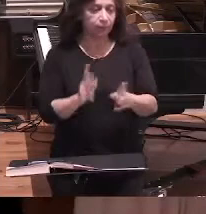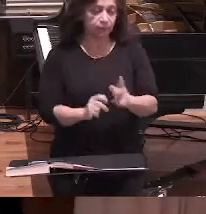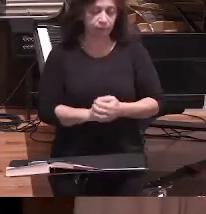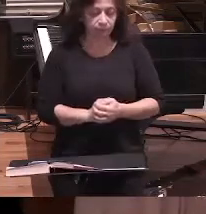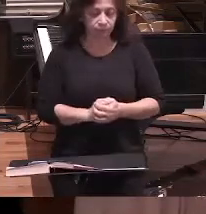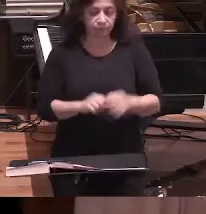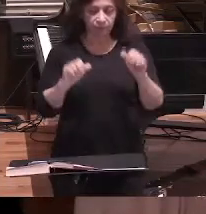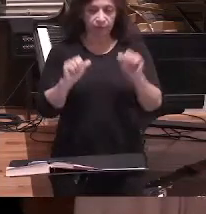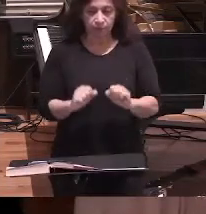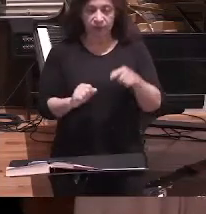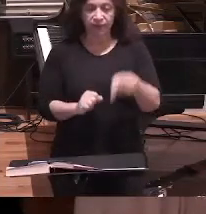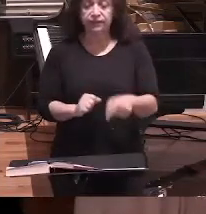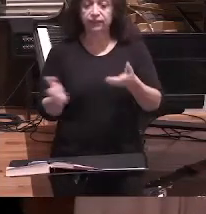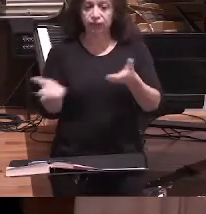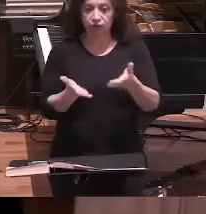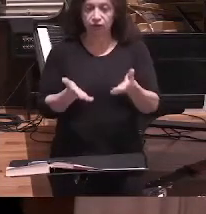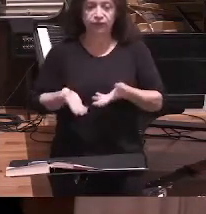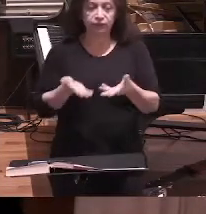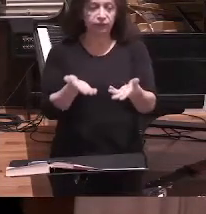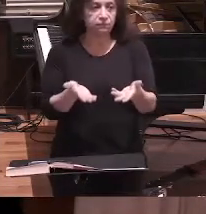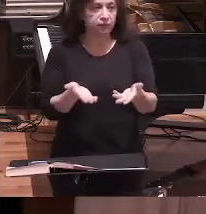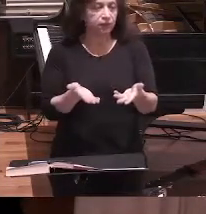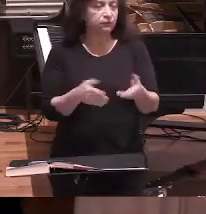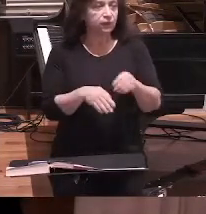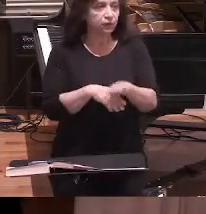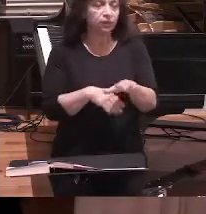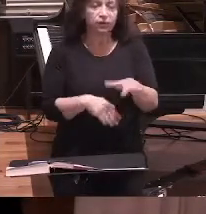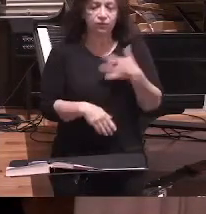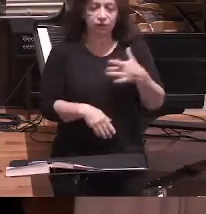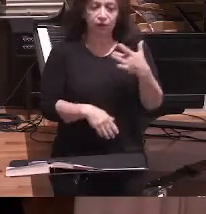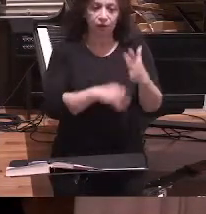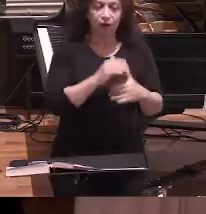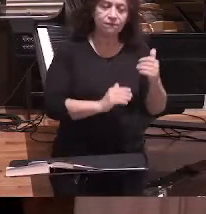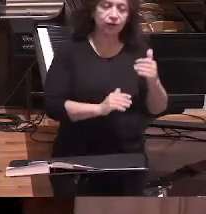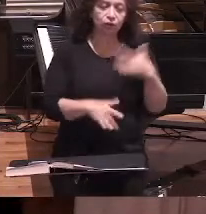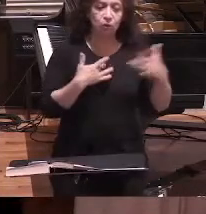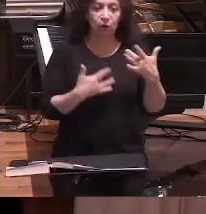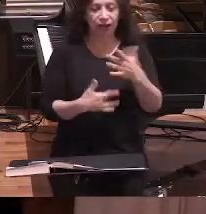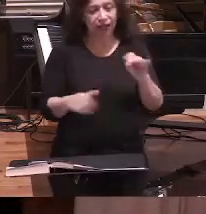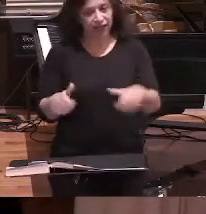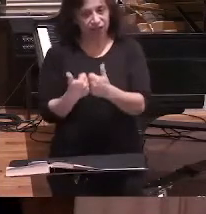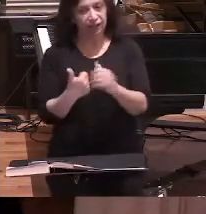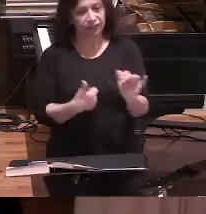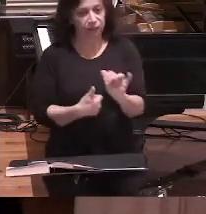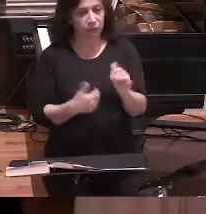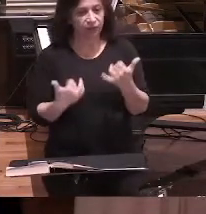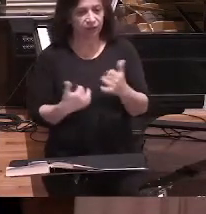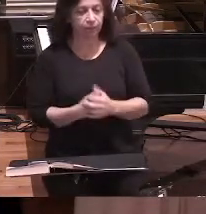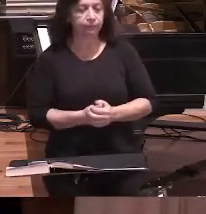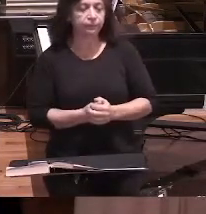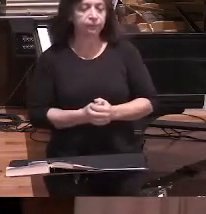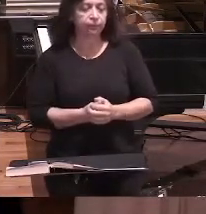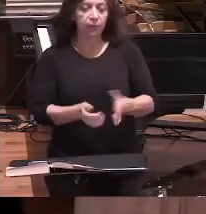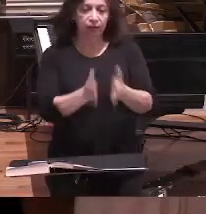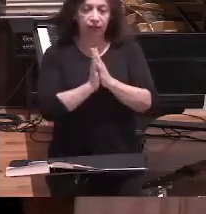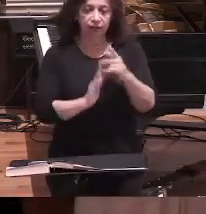May their service bring you both comfort and joy, as well as challenge today. I would ask